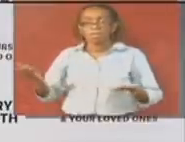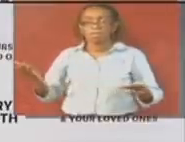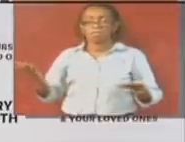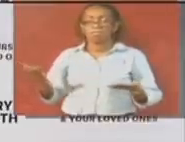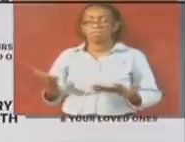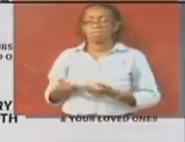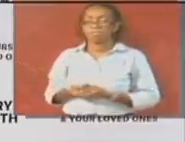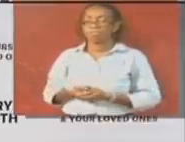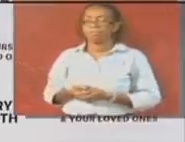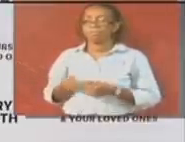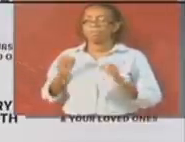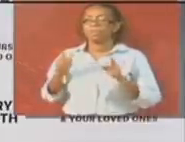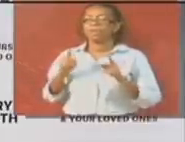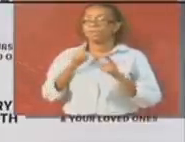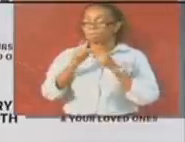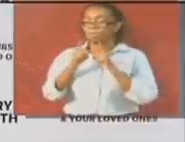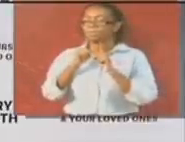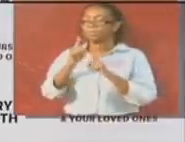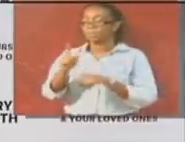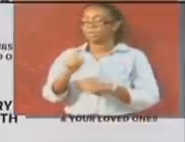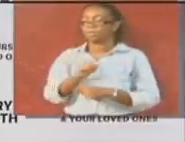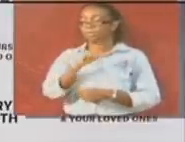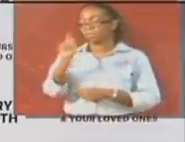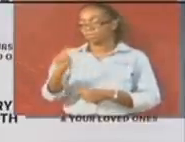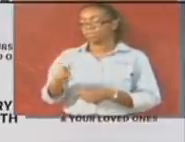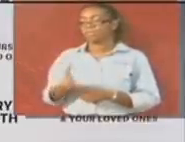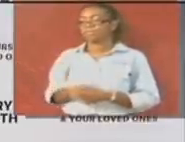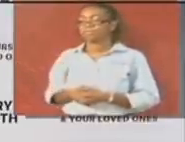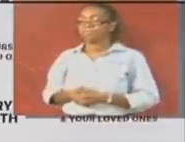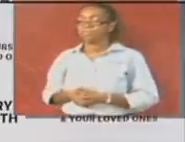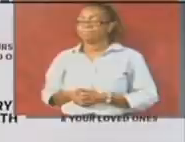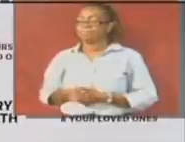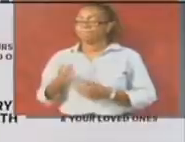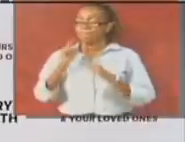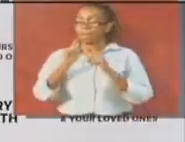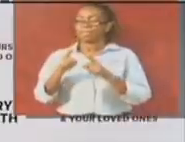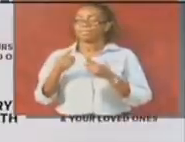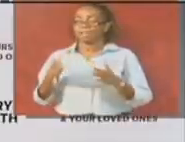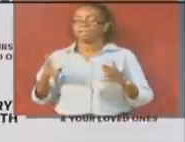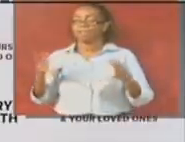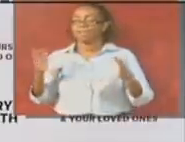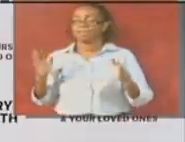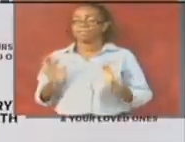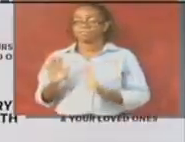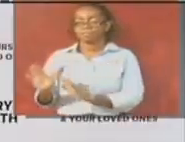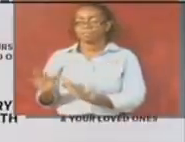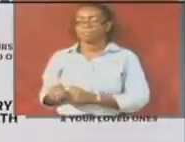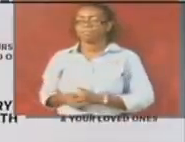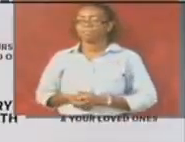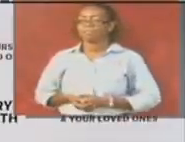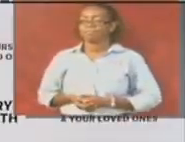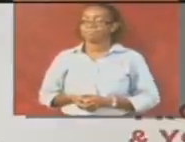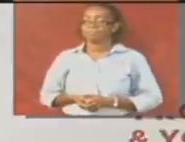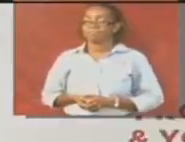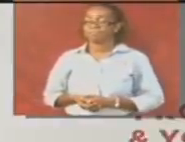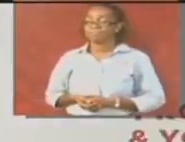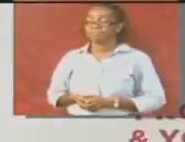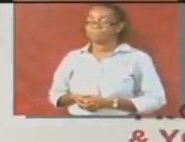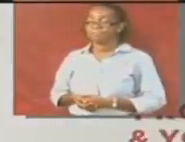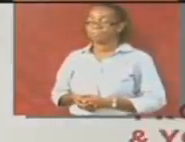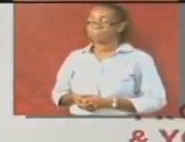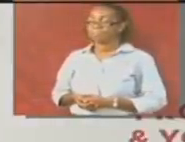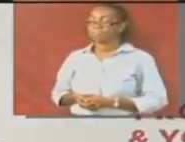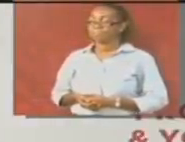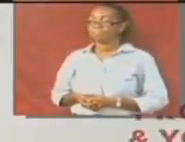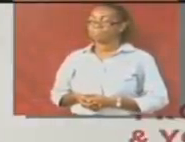cases can't be done at this point, I think, was already answered, and that was an issue of actual capacity. Additionally, what would normally be